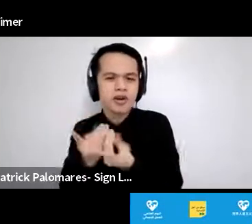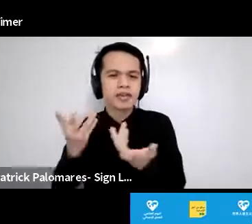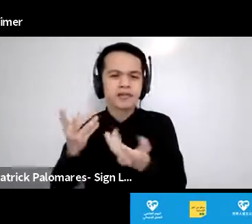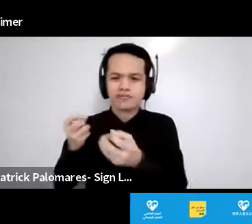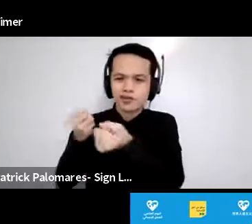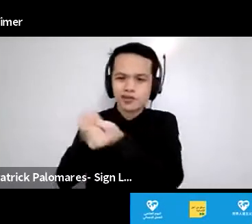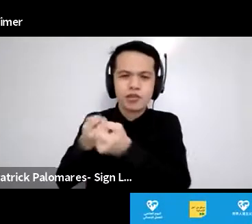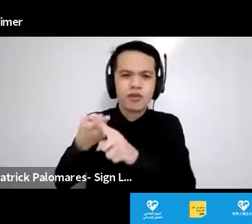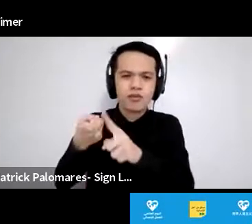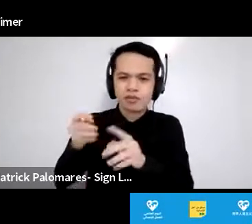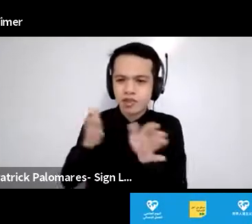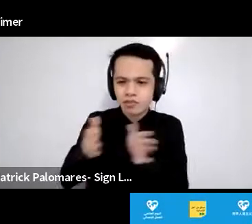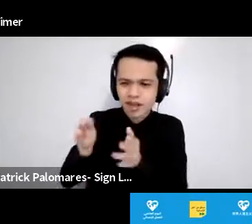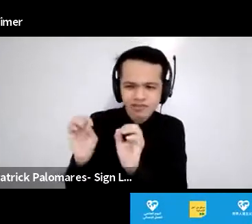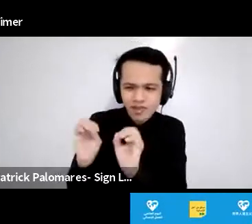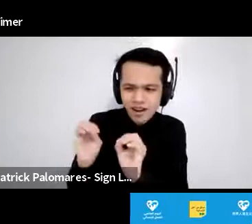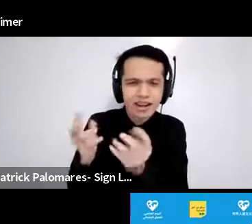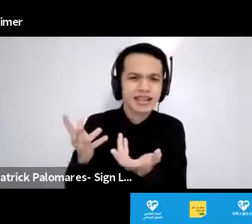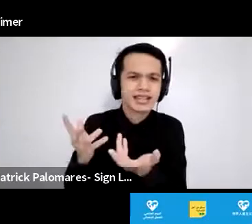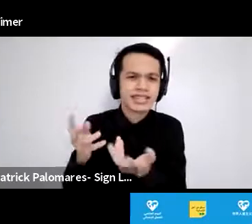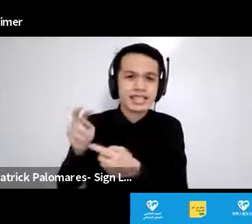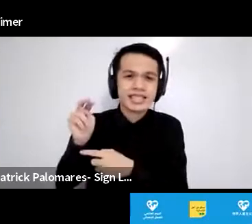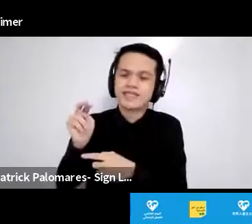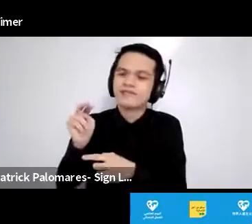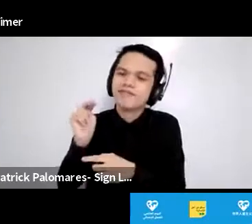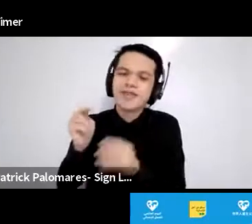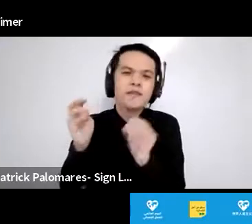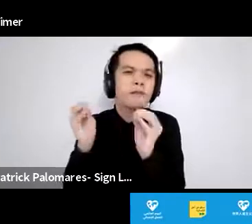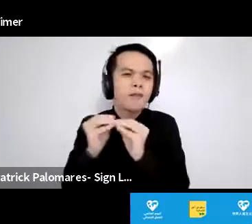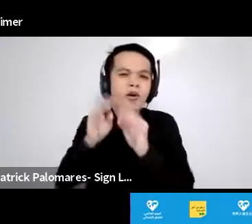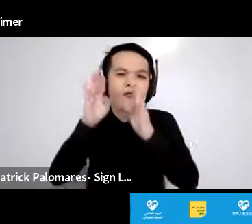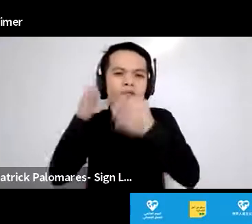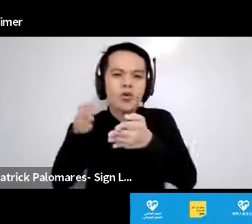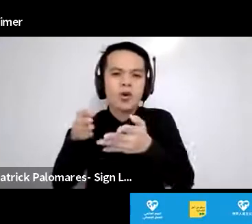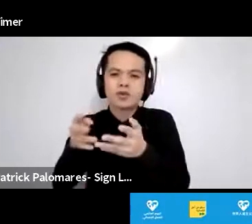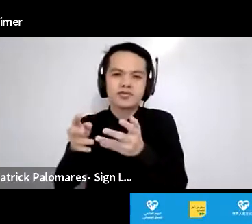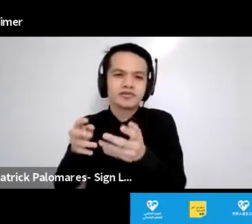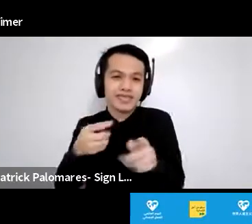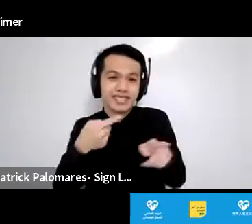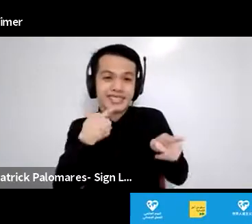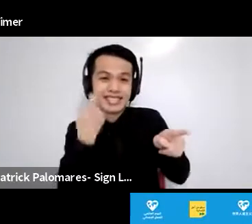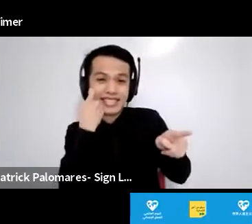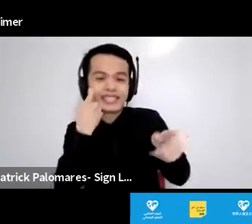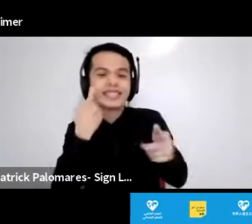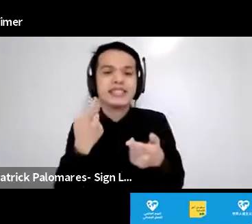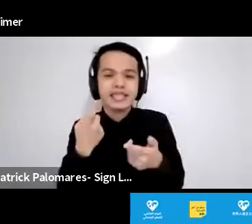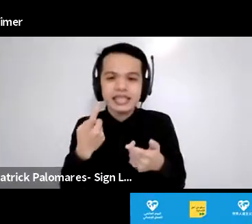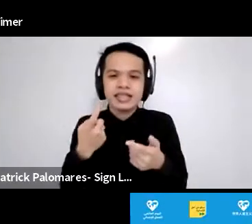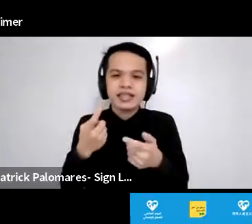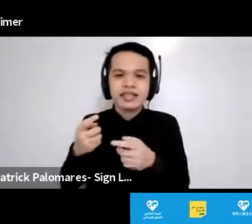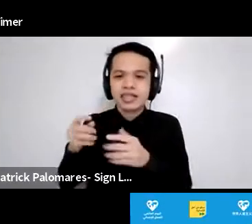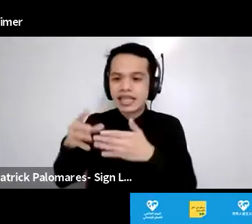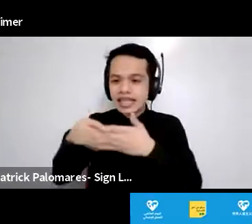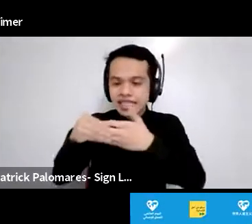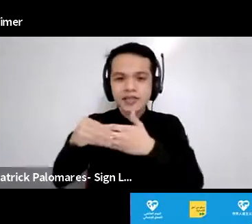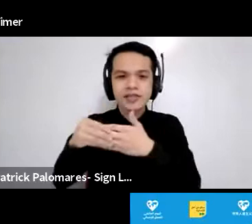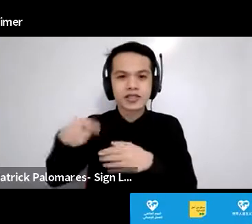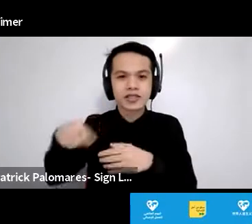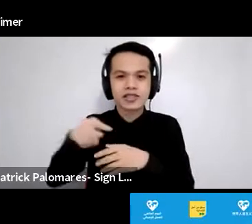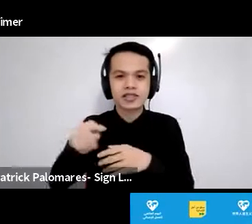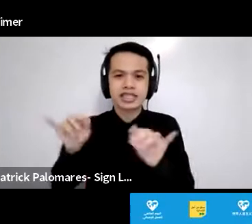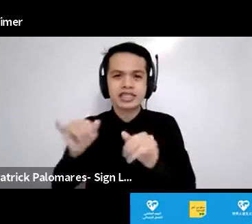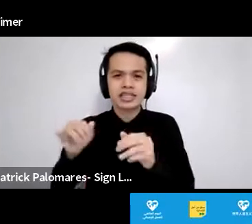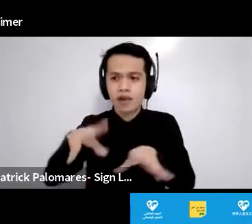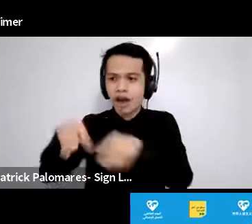for our plans. There needs to be more focus on, as someone mentioned earlier, adaptation that's people-centered. Our